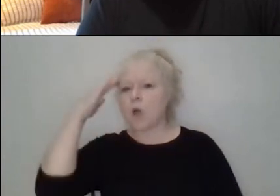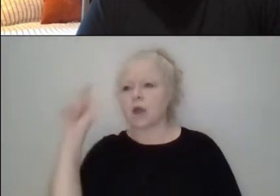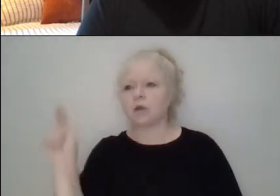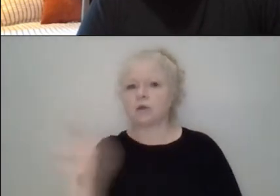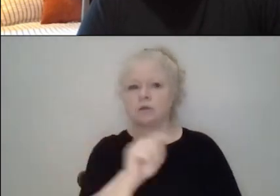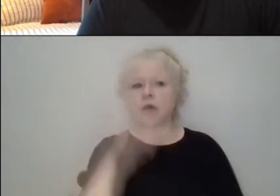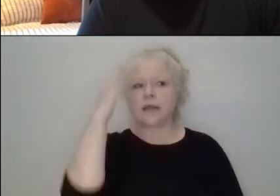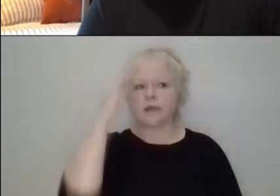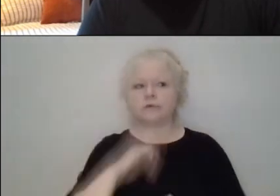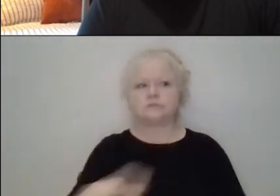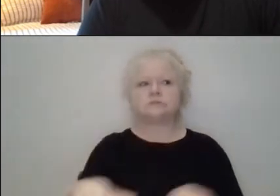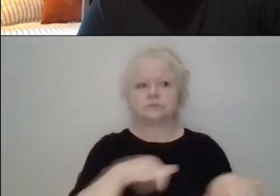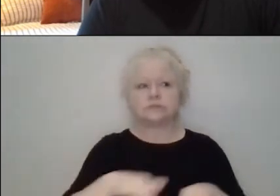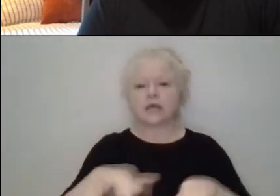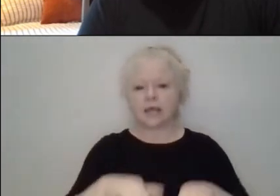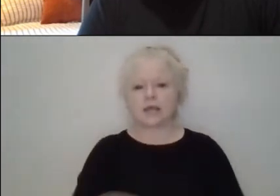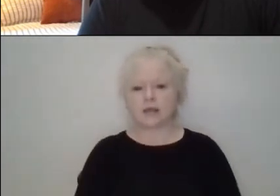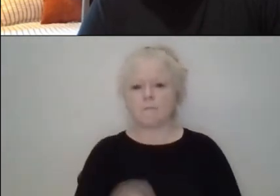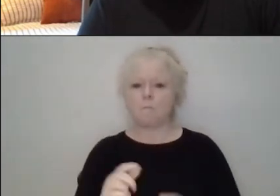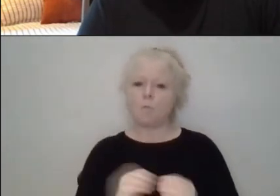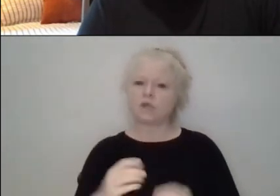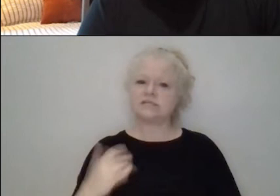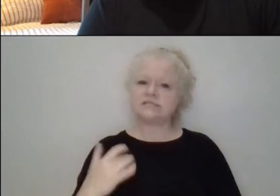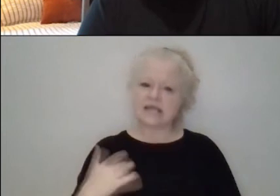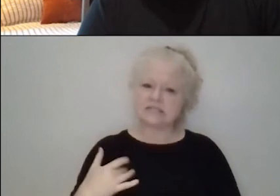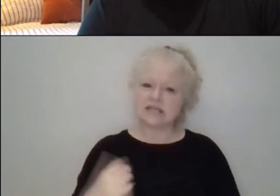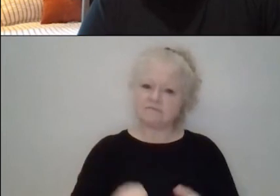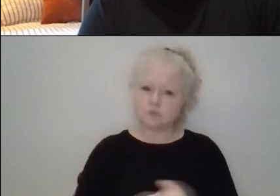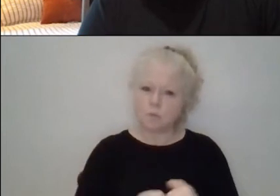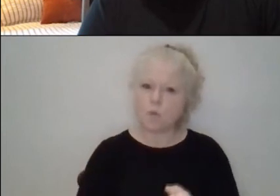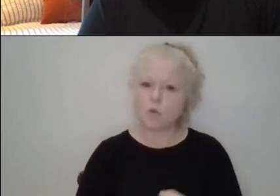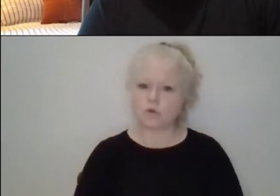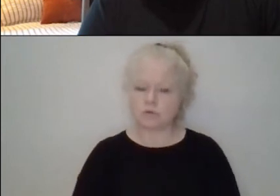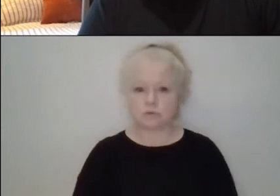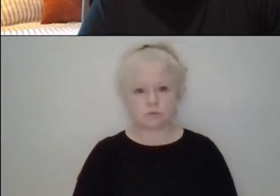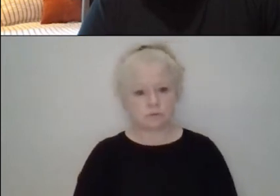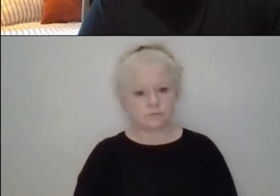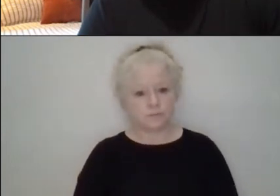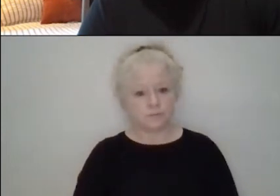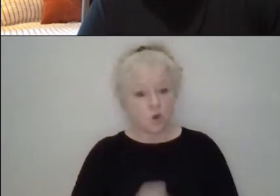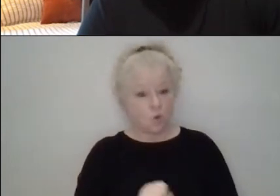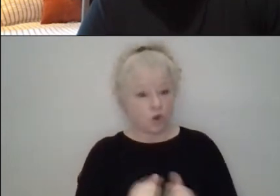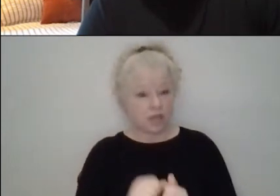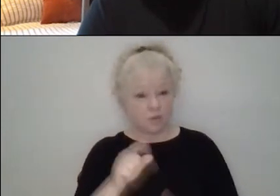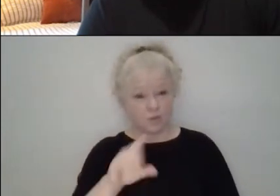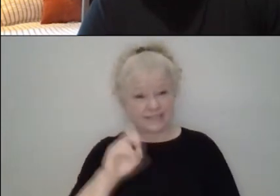we're all just, I think, that more sensitive and that more supportive to one another. And working with Cindy at the